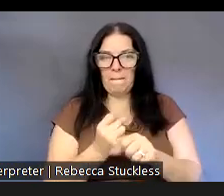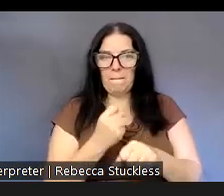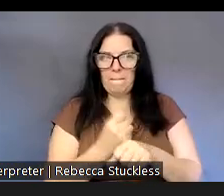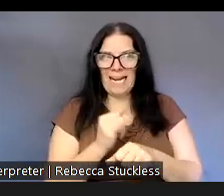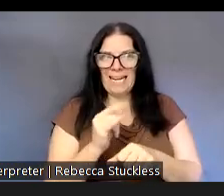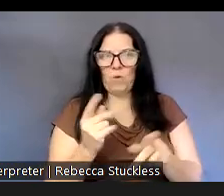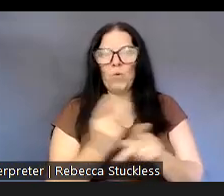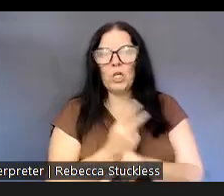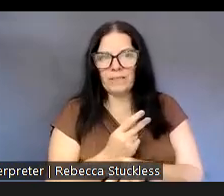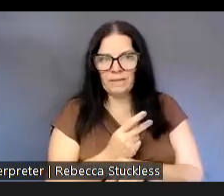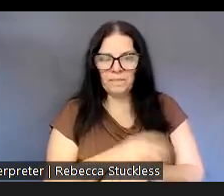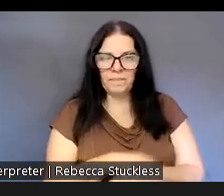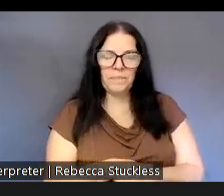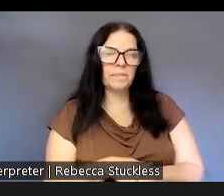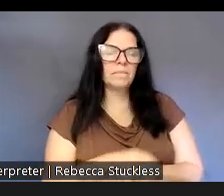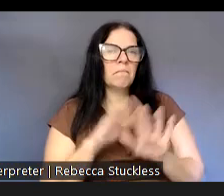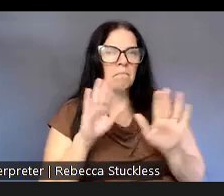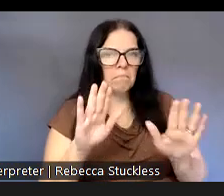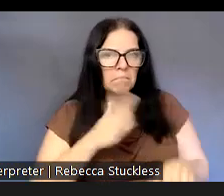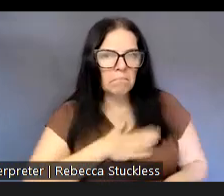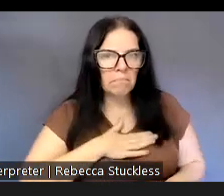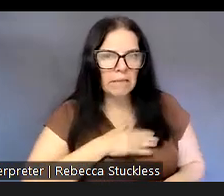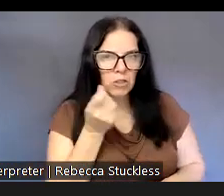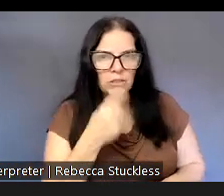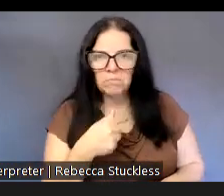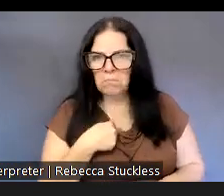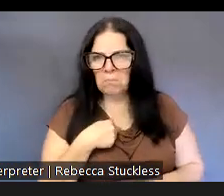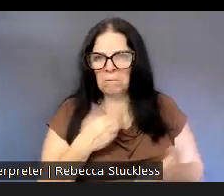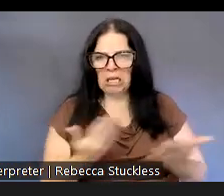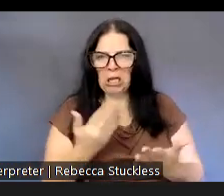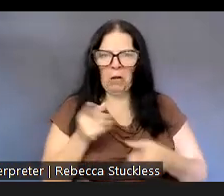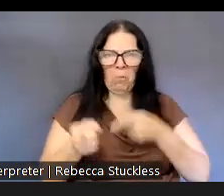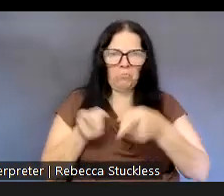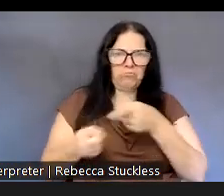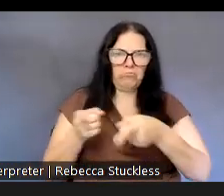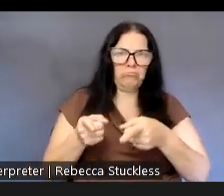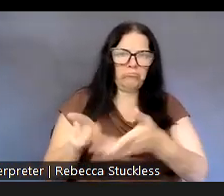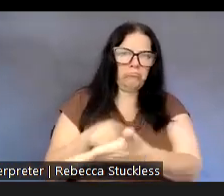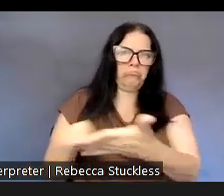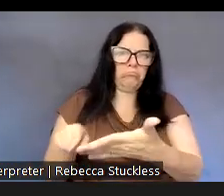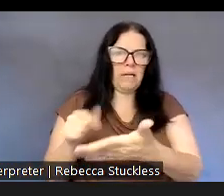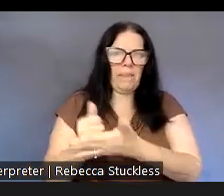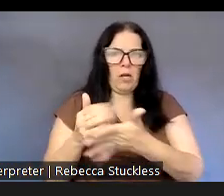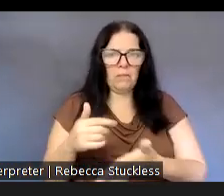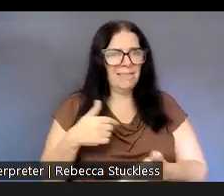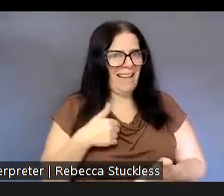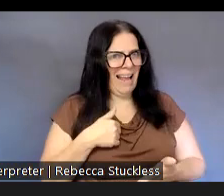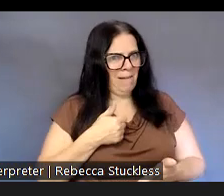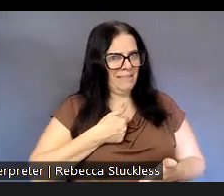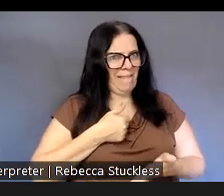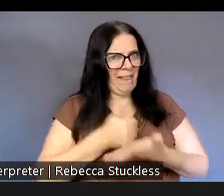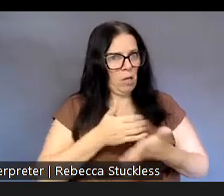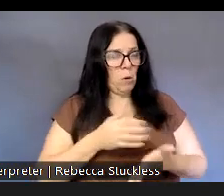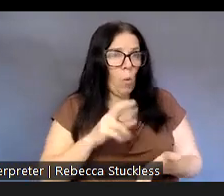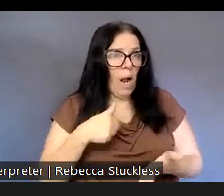worse? And please understand, I'm not here to beat up on therapists. I am one, or at least I have practiced